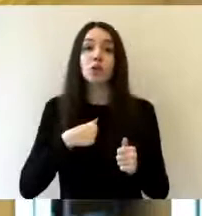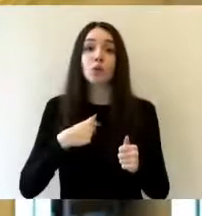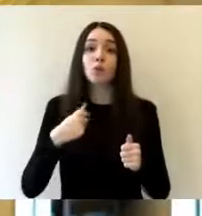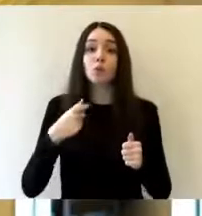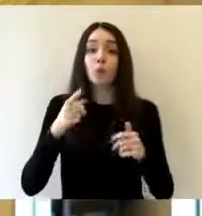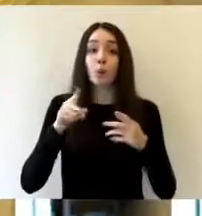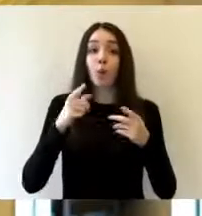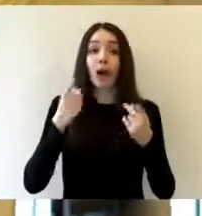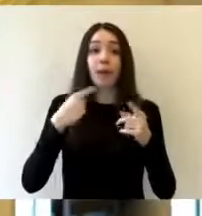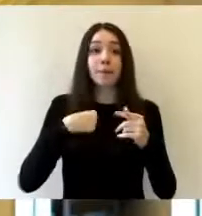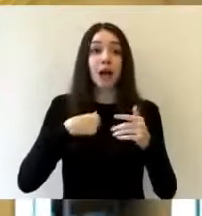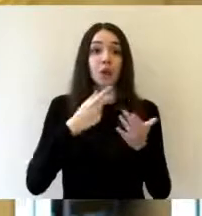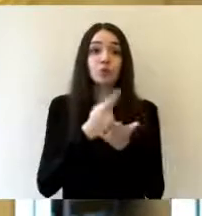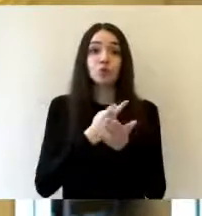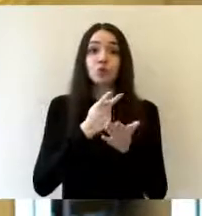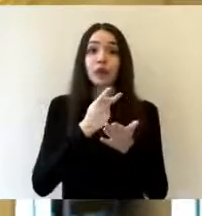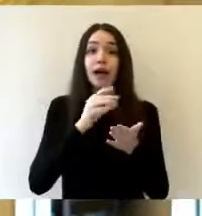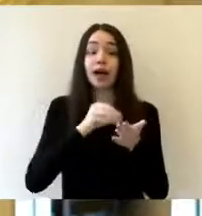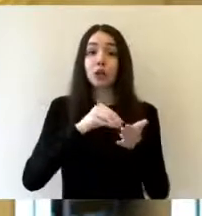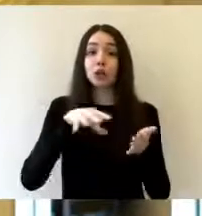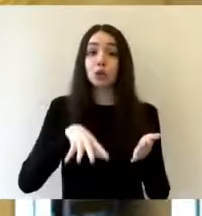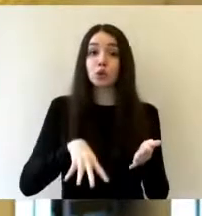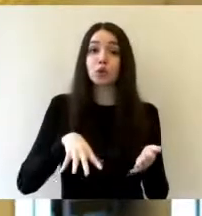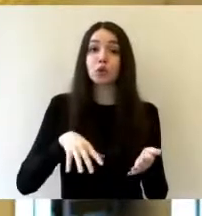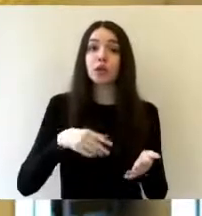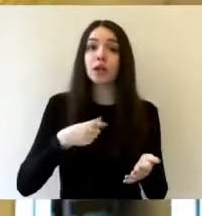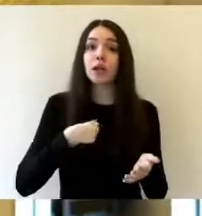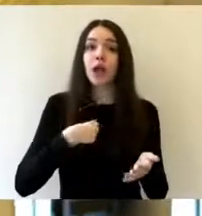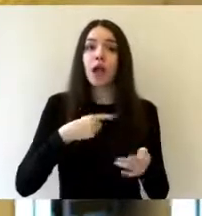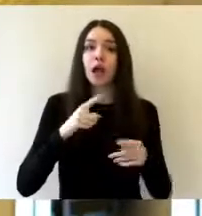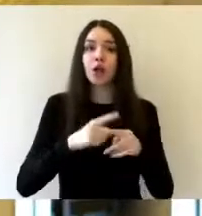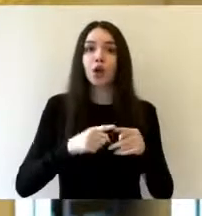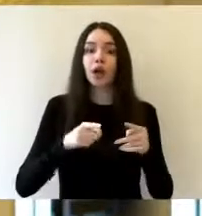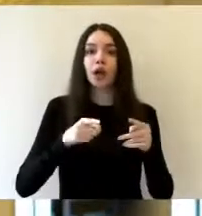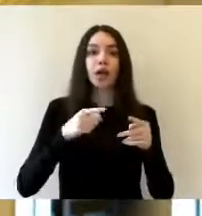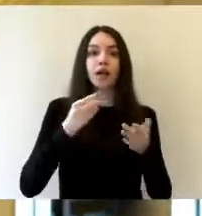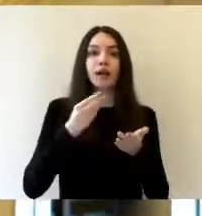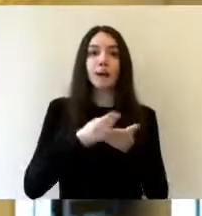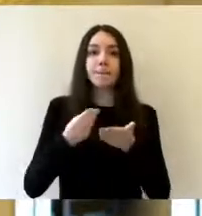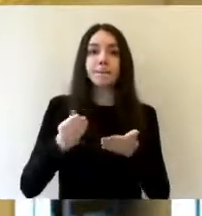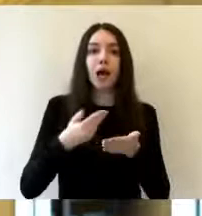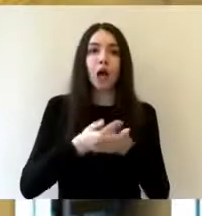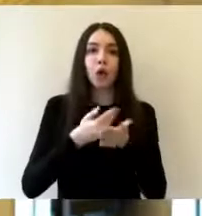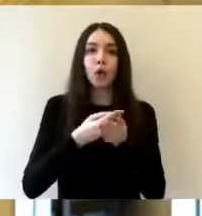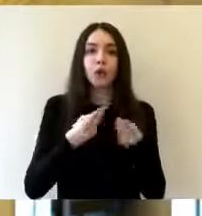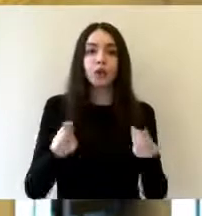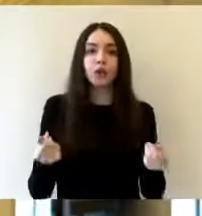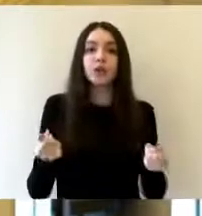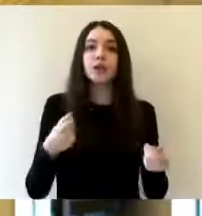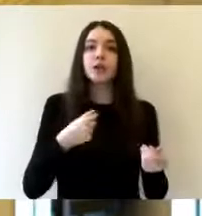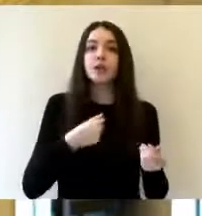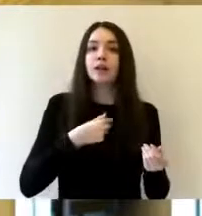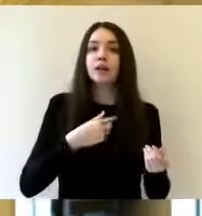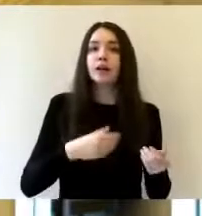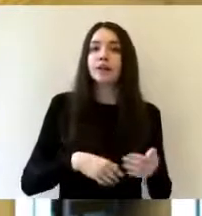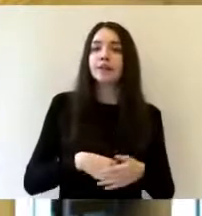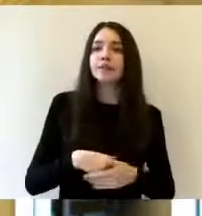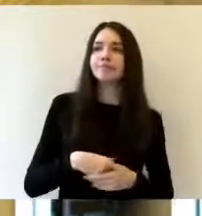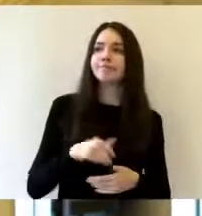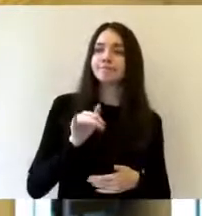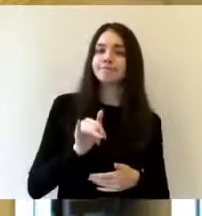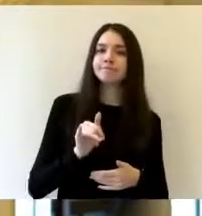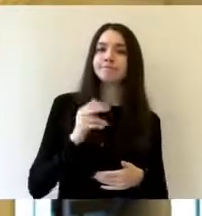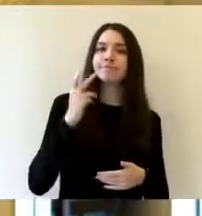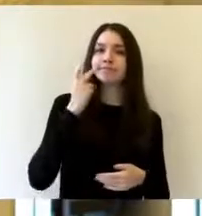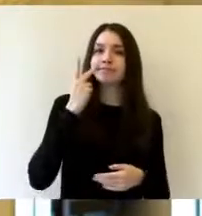thing. And I felt initially a little bit self-conscious about it because all these other sculptors that I would see images of, they're working with like the fancy stones,